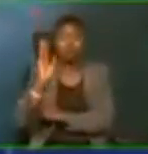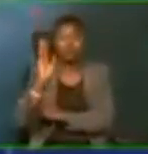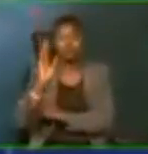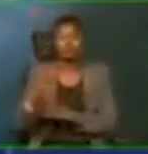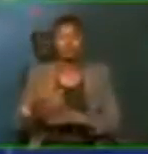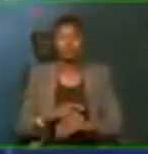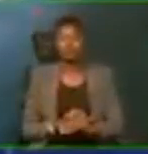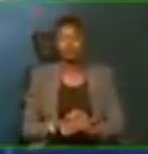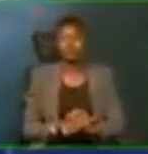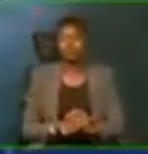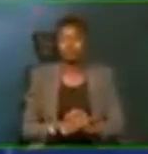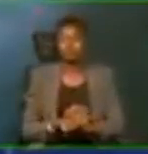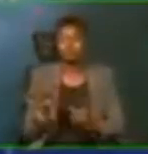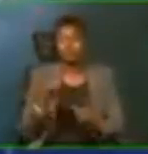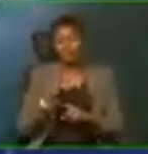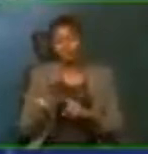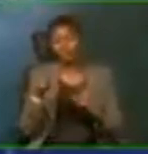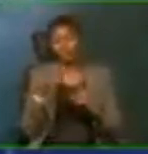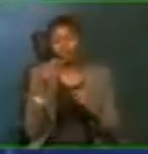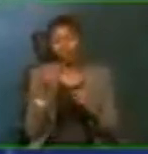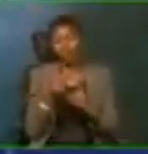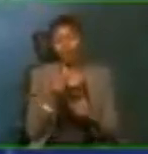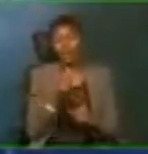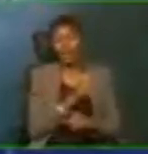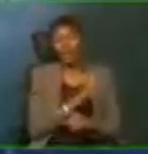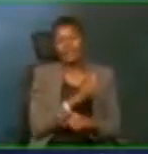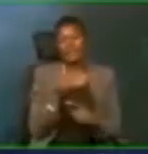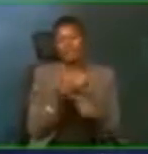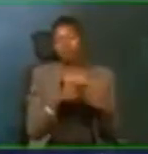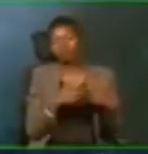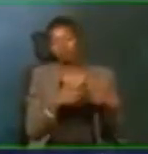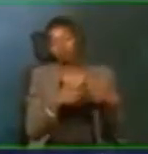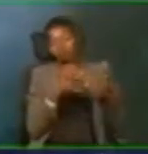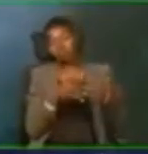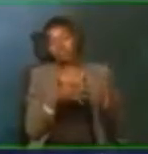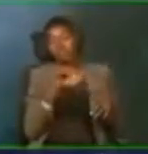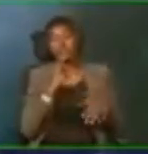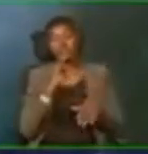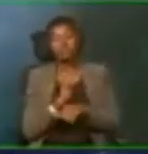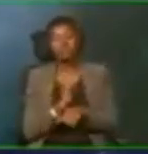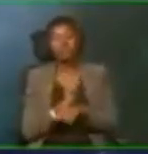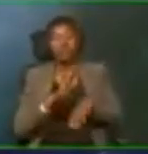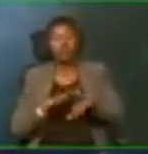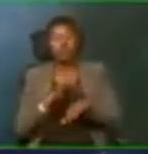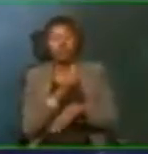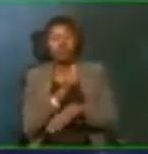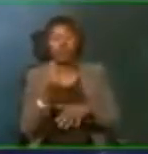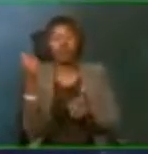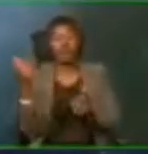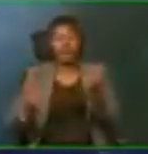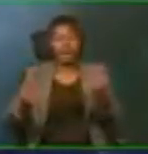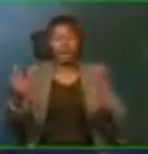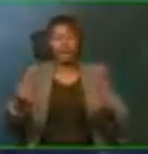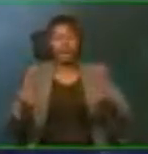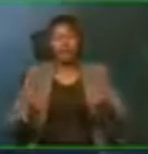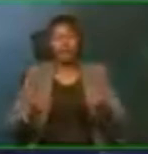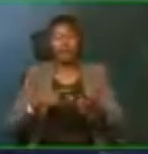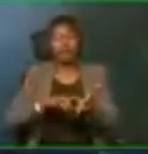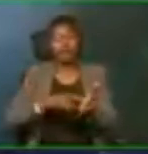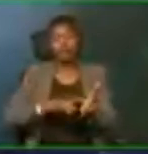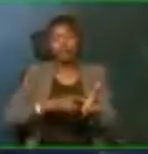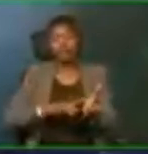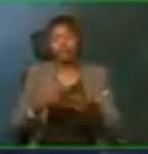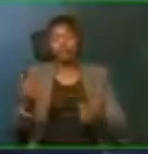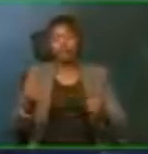When a mechanic is working on a car, and he calls his boy to say, give